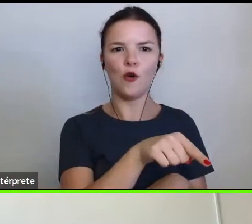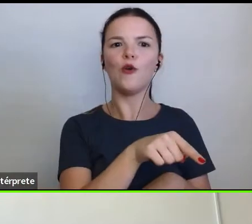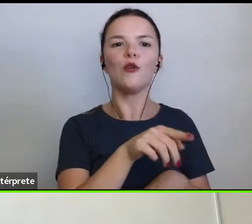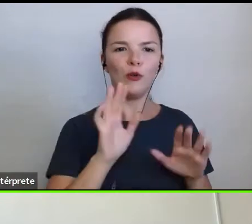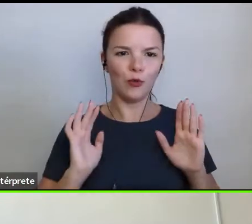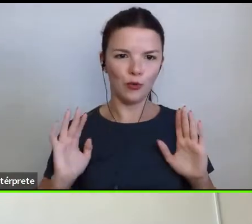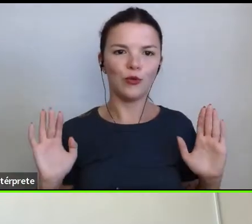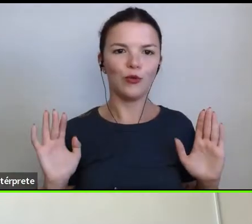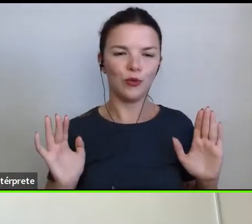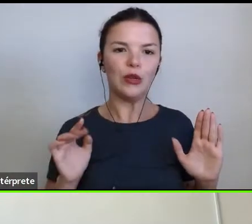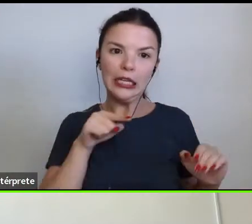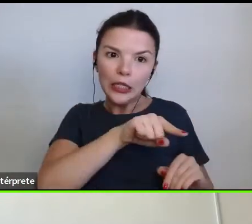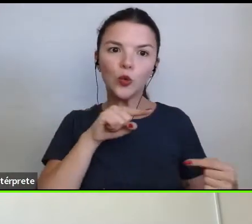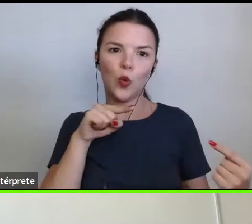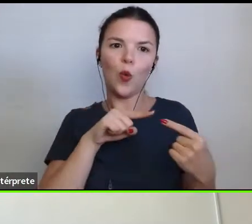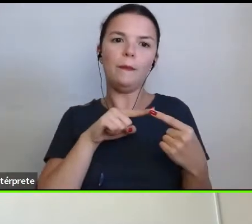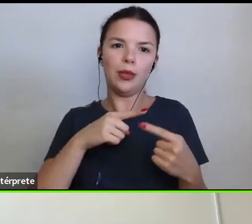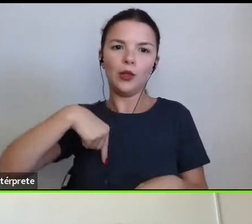now.